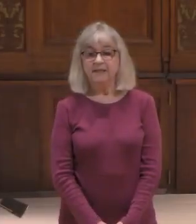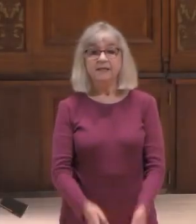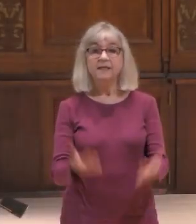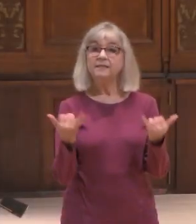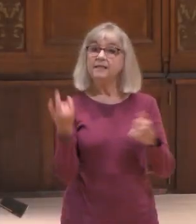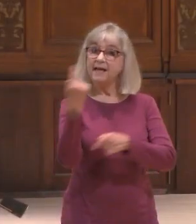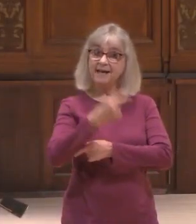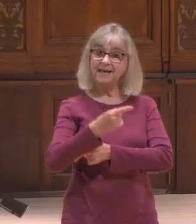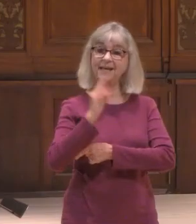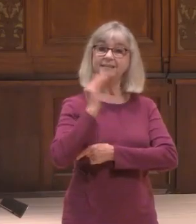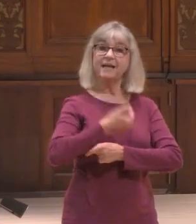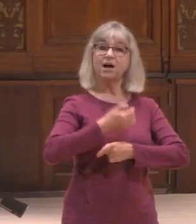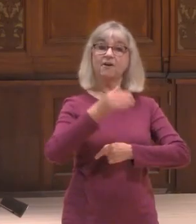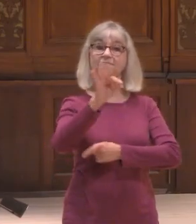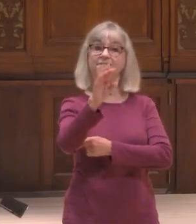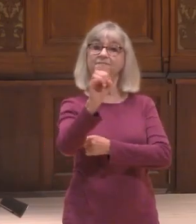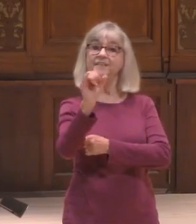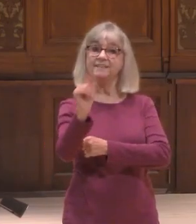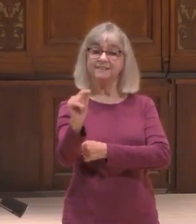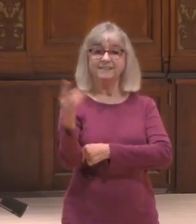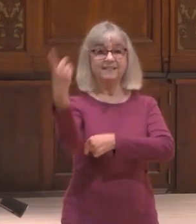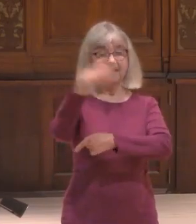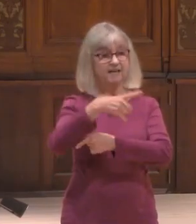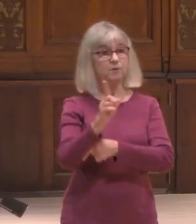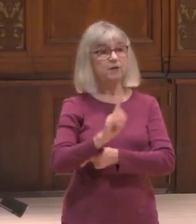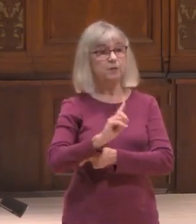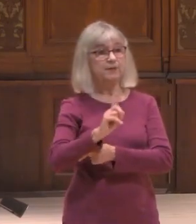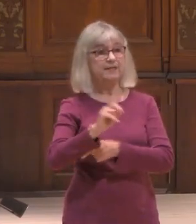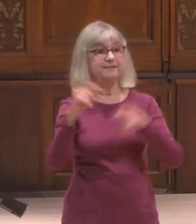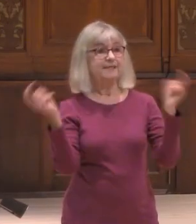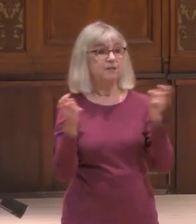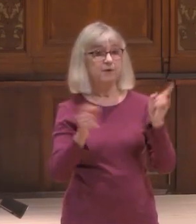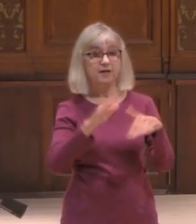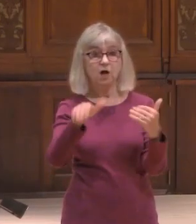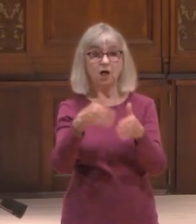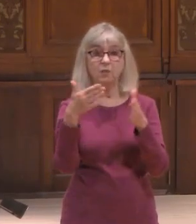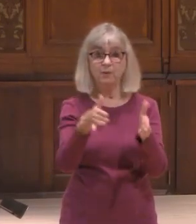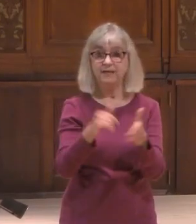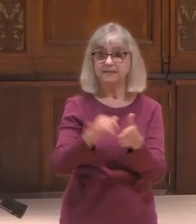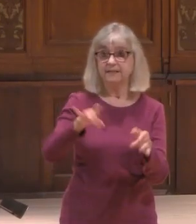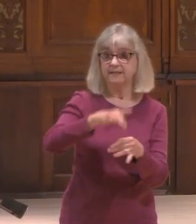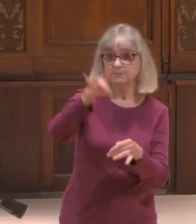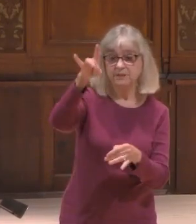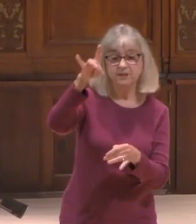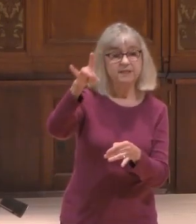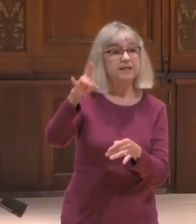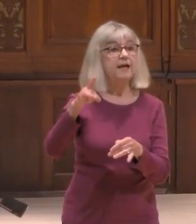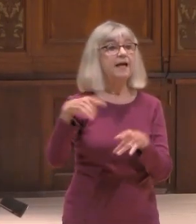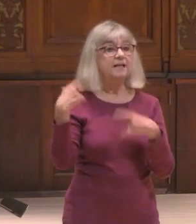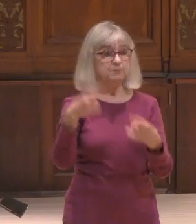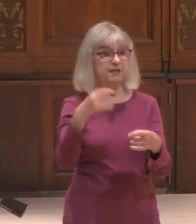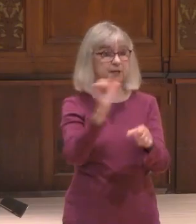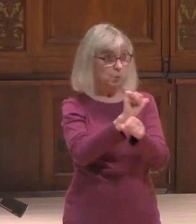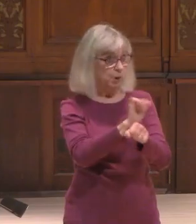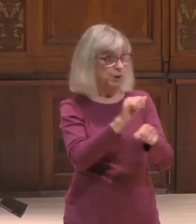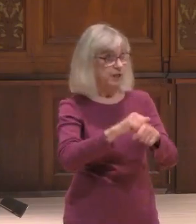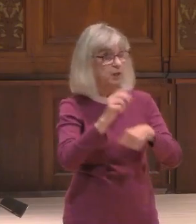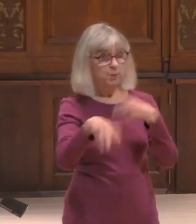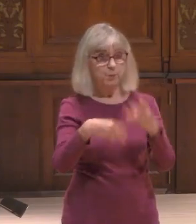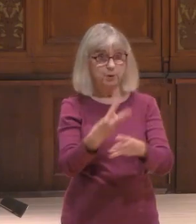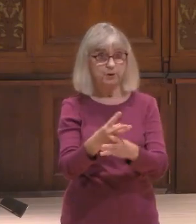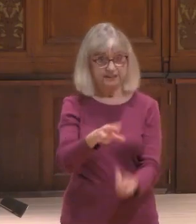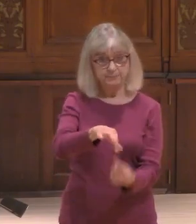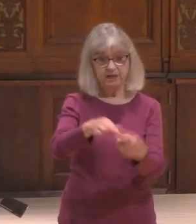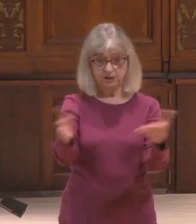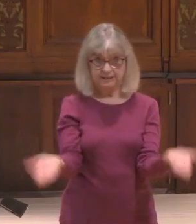Today is our feast day, where we celebrate all the ways that the Spirit has been at work in the world, and